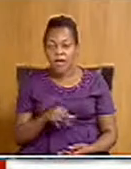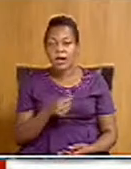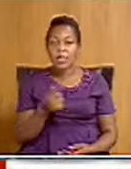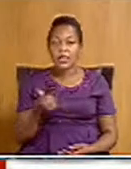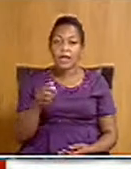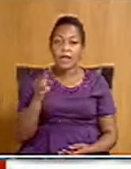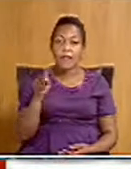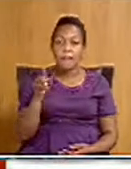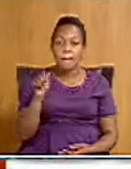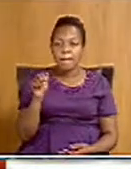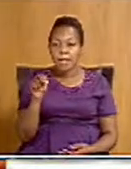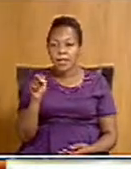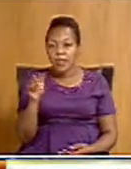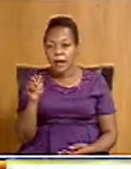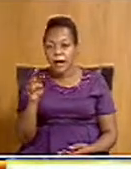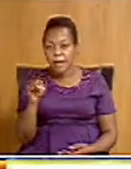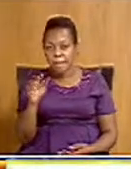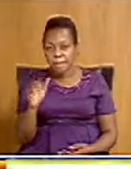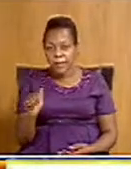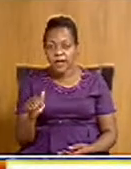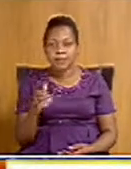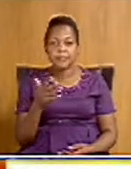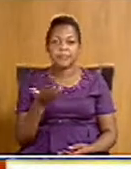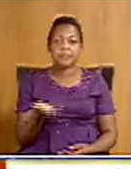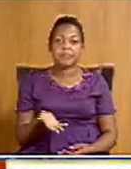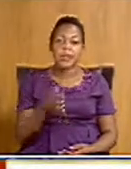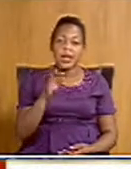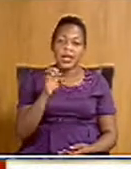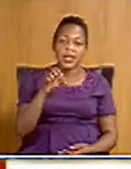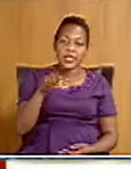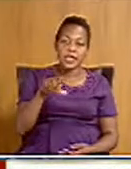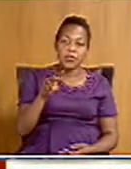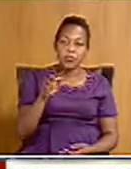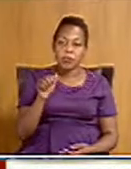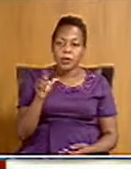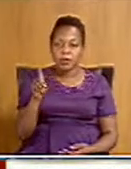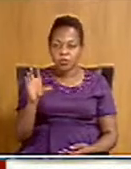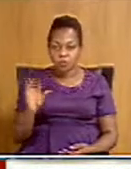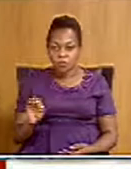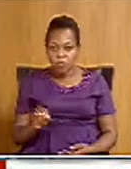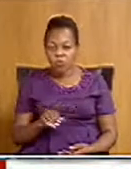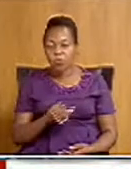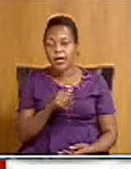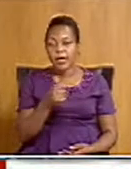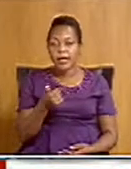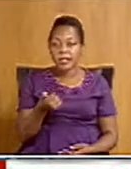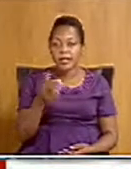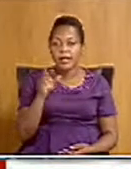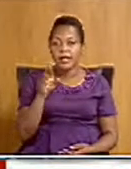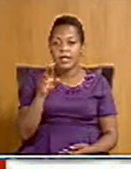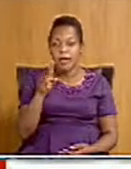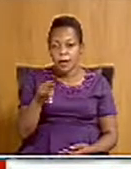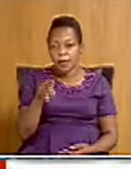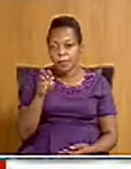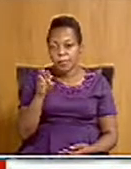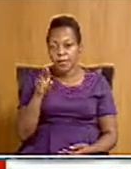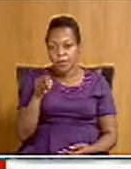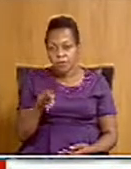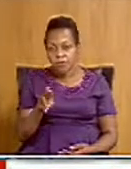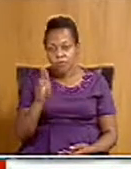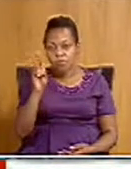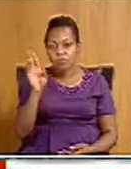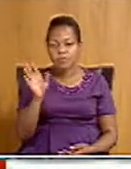Colombia, Venezuela, Ecuador, Peru, Bolivia,